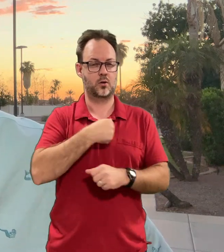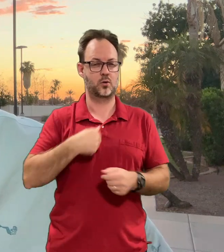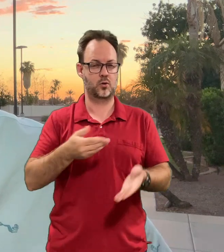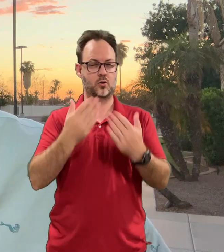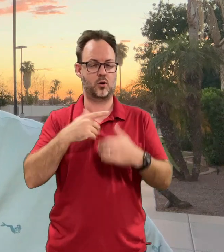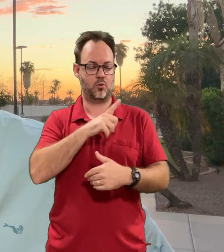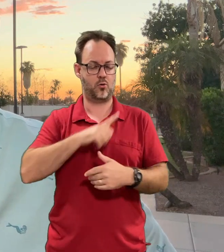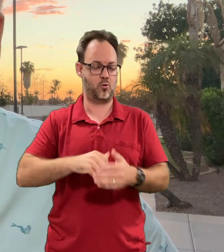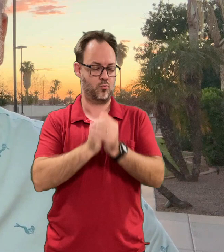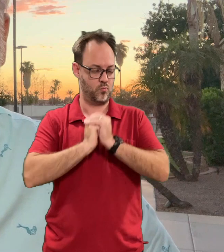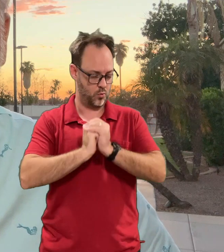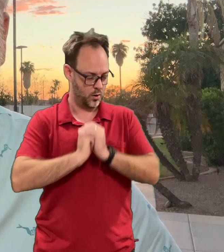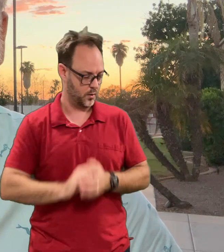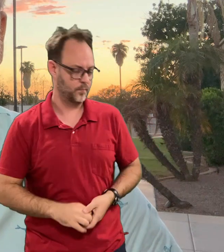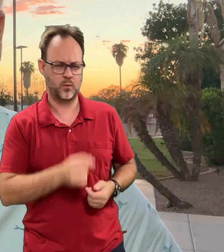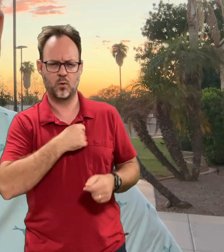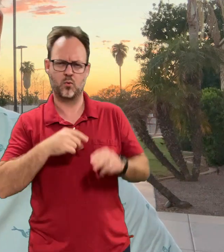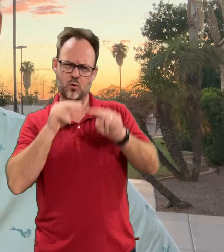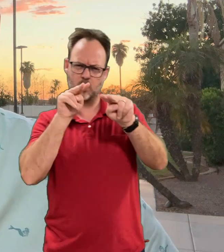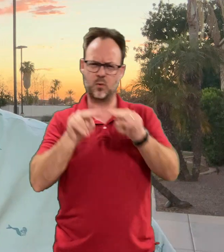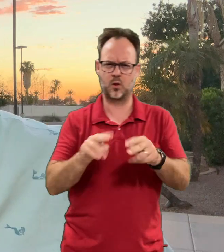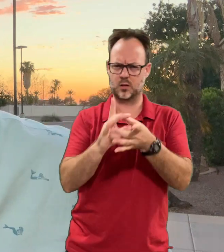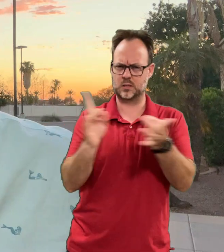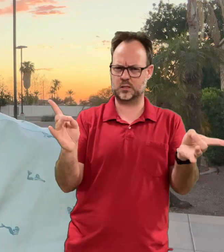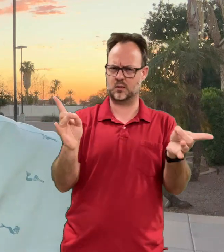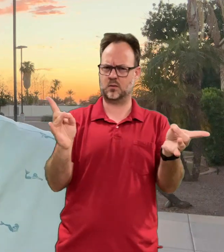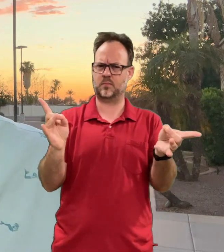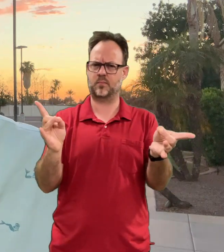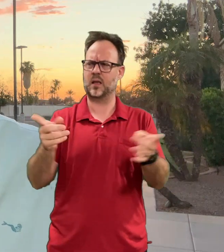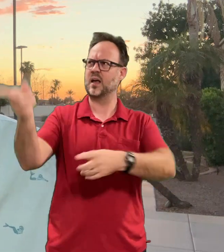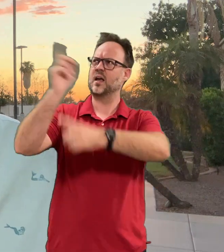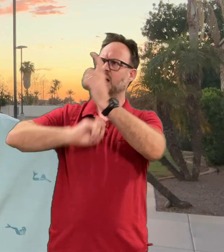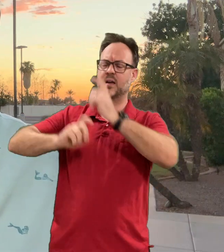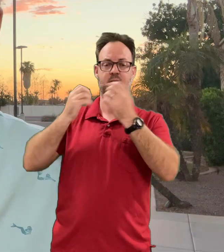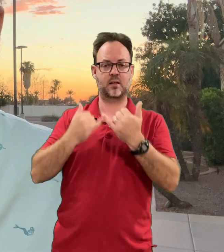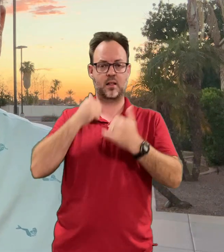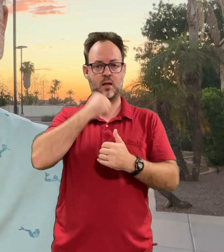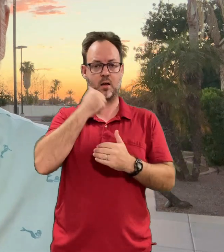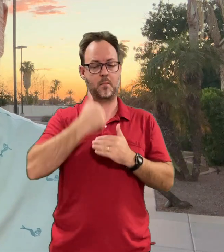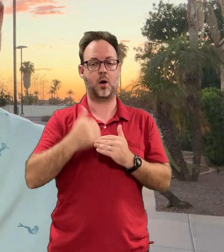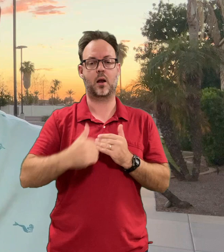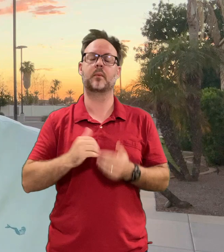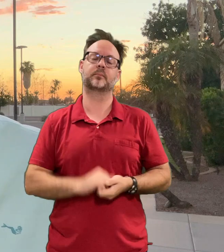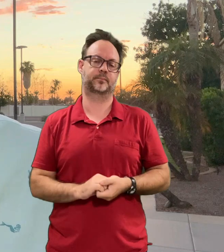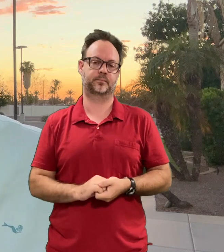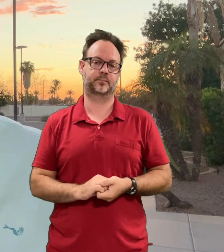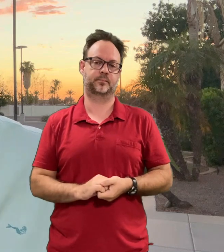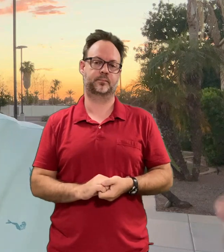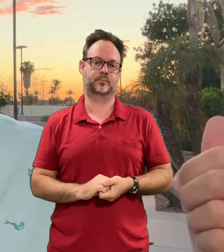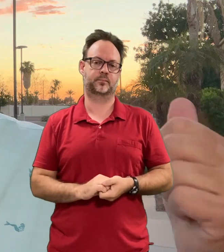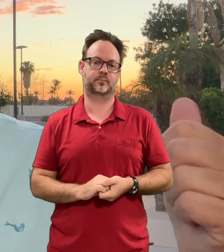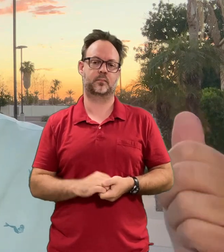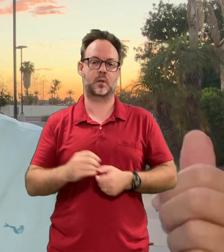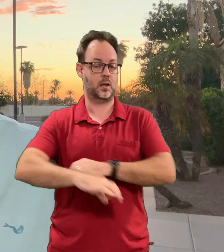the Lord's Prayer. We're going to be taking a look at the petition that says, give us this day our daily bread. And as